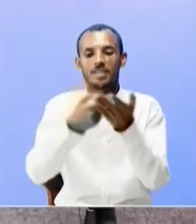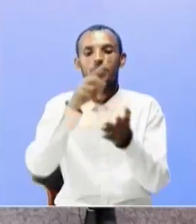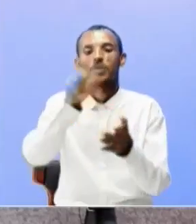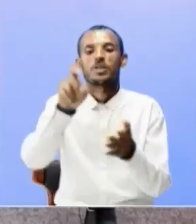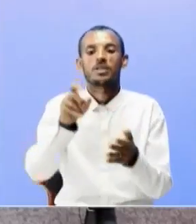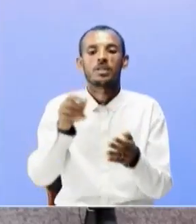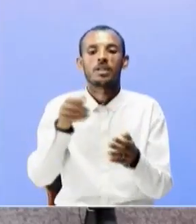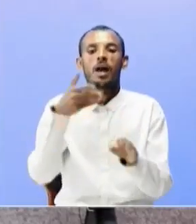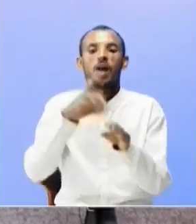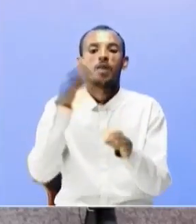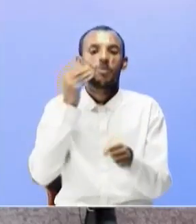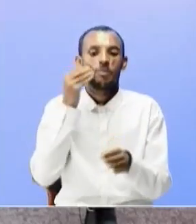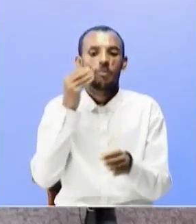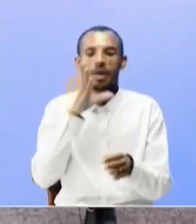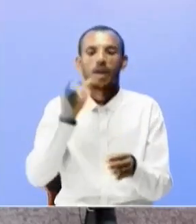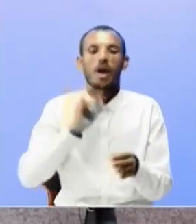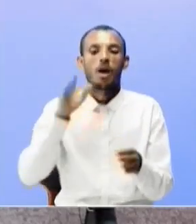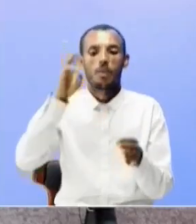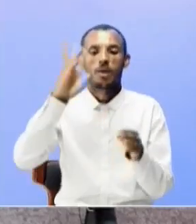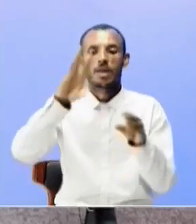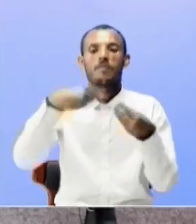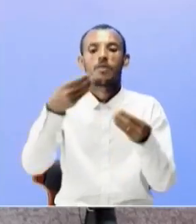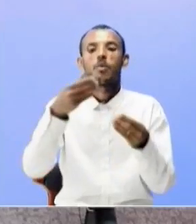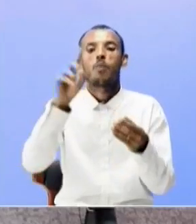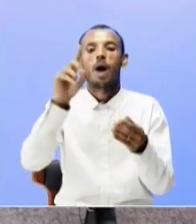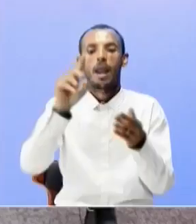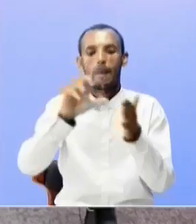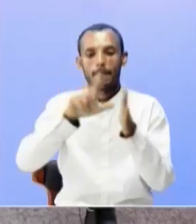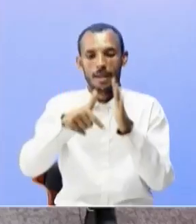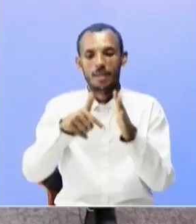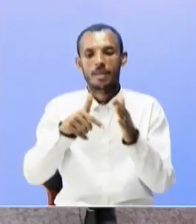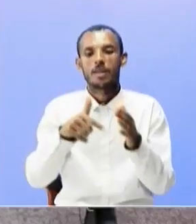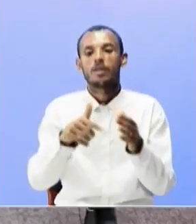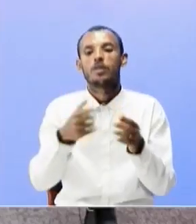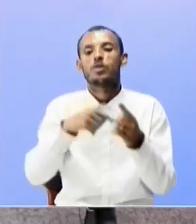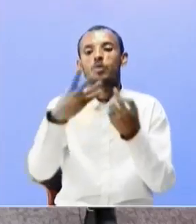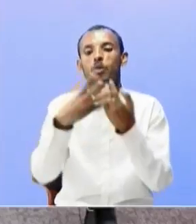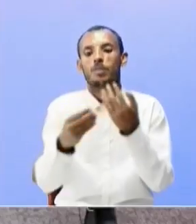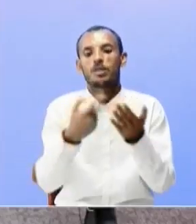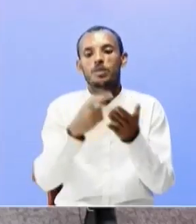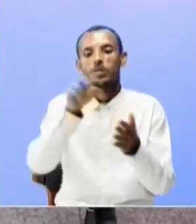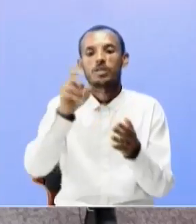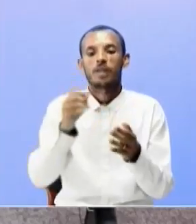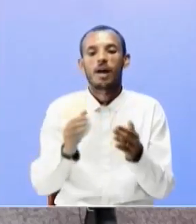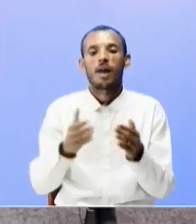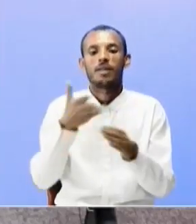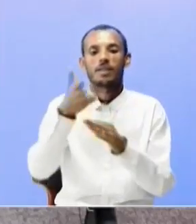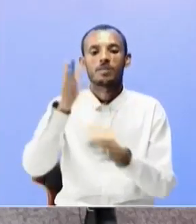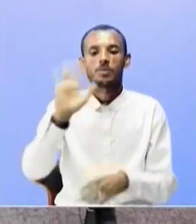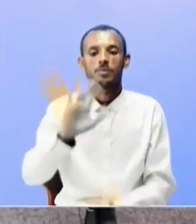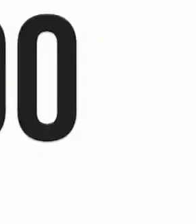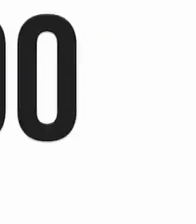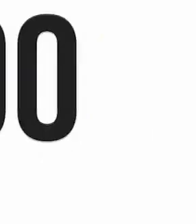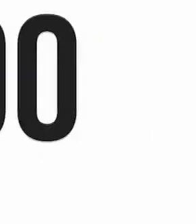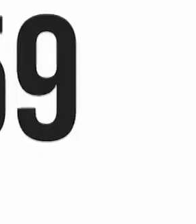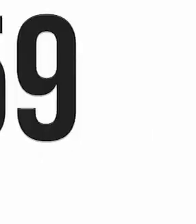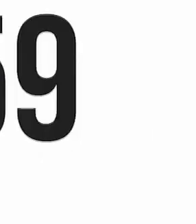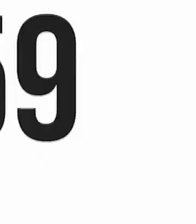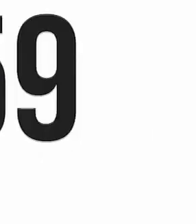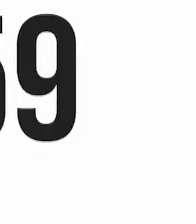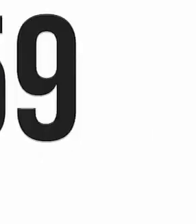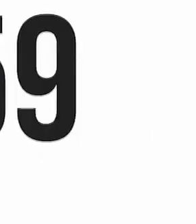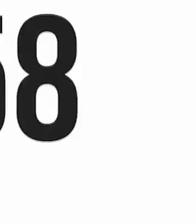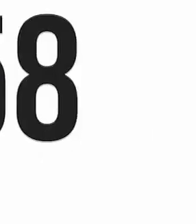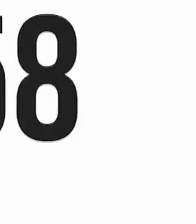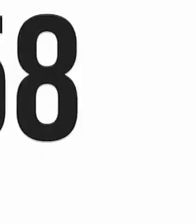in your home, and I'll give you 1 minute to copy the question. Until next lesson, goodbye.